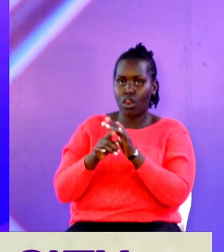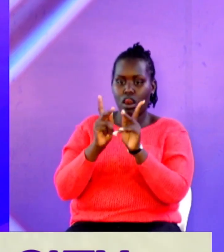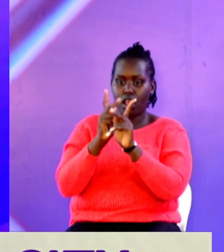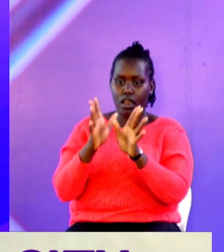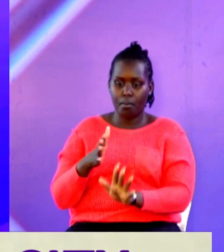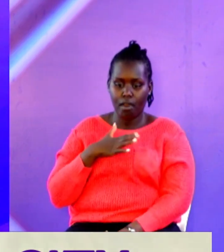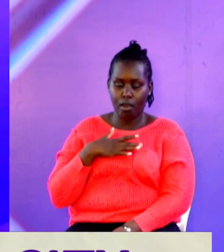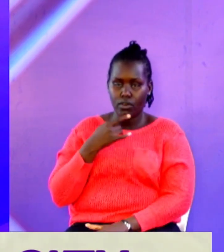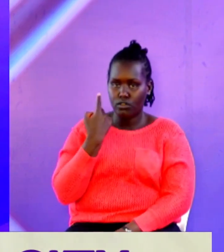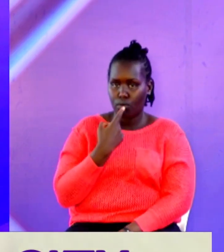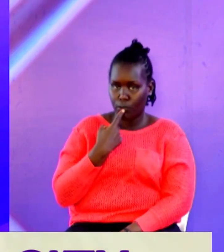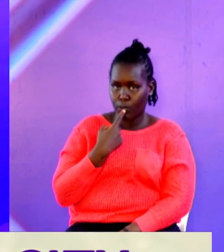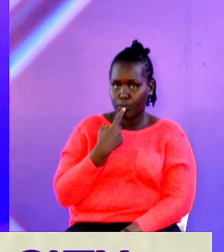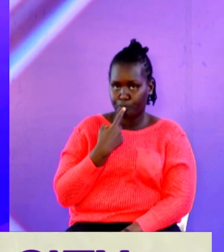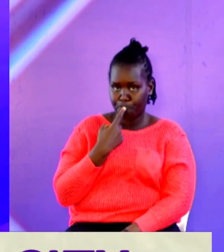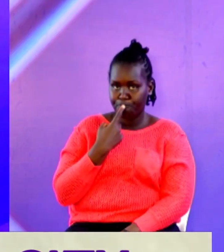be